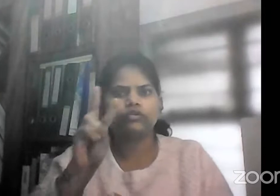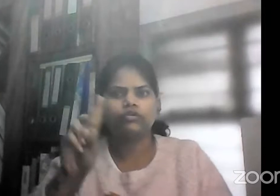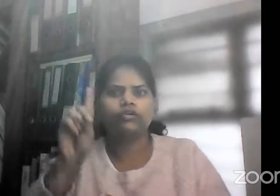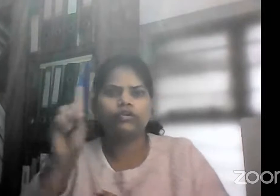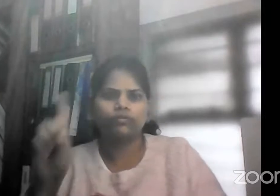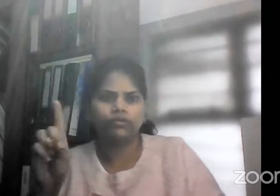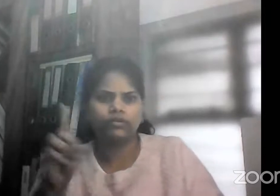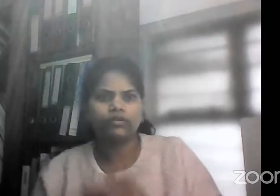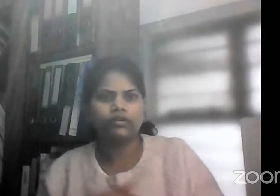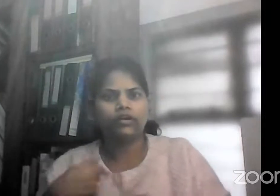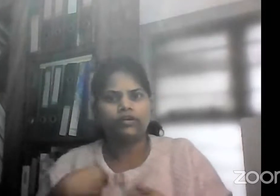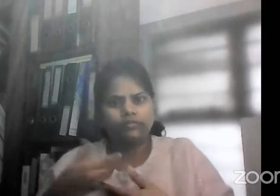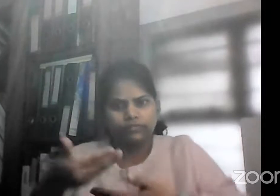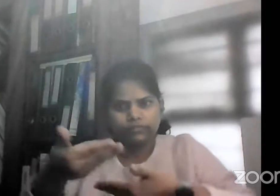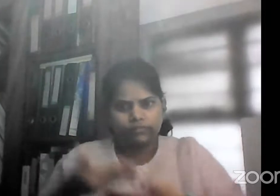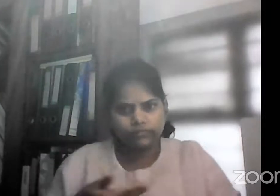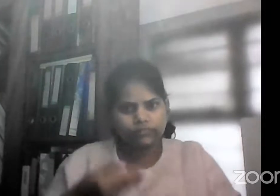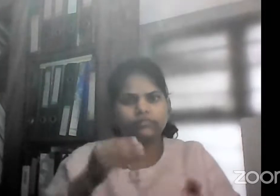Mahanta to take over the session.